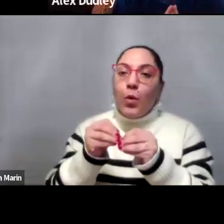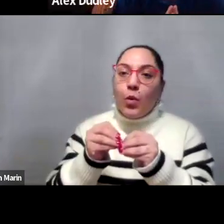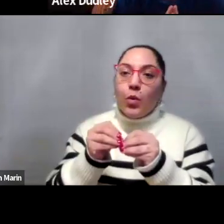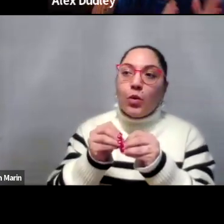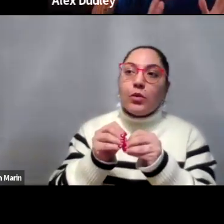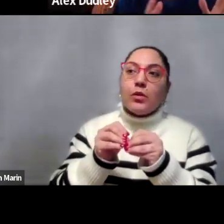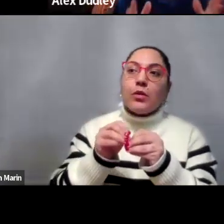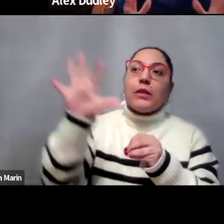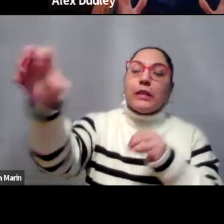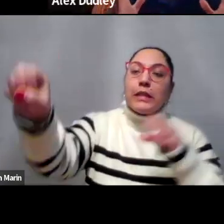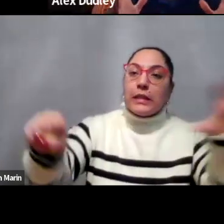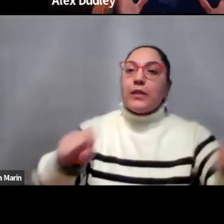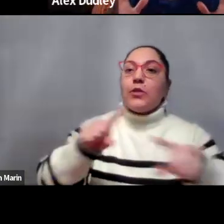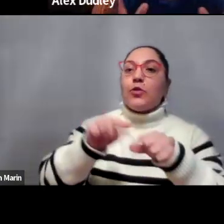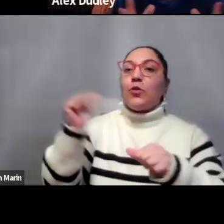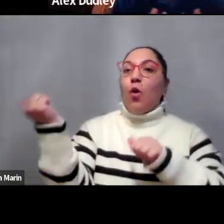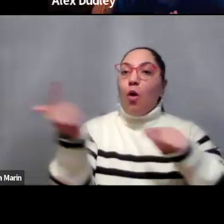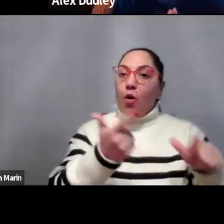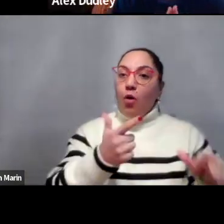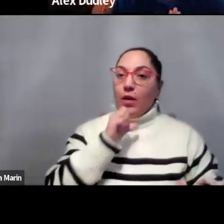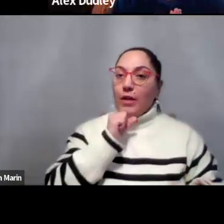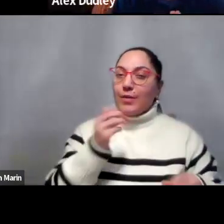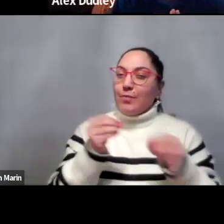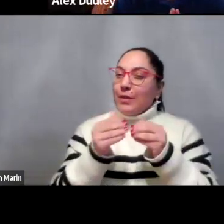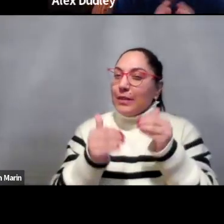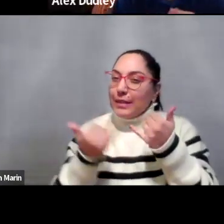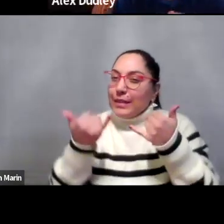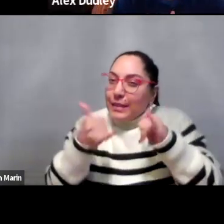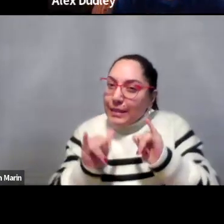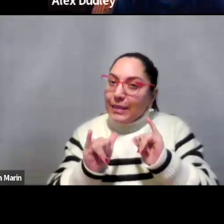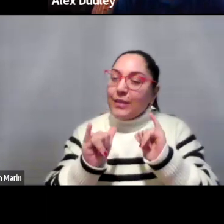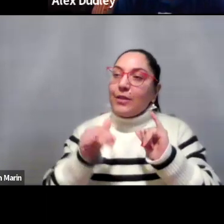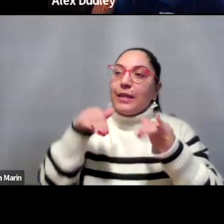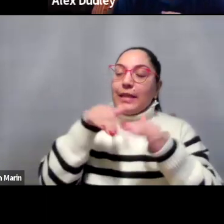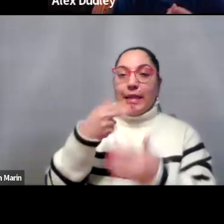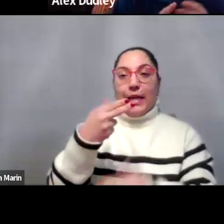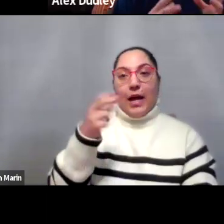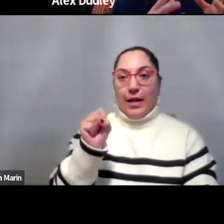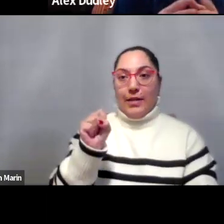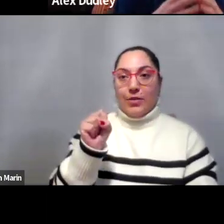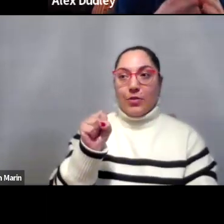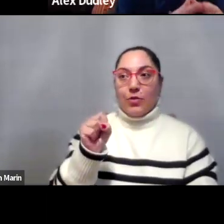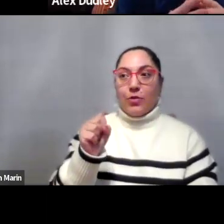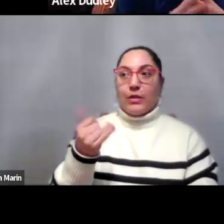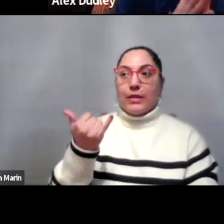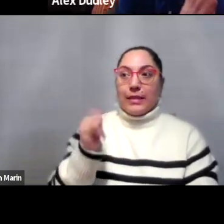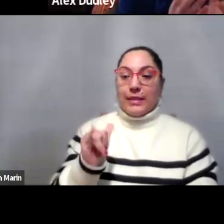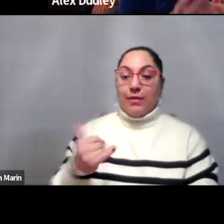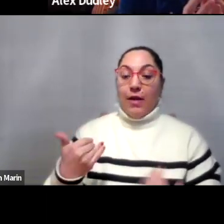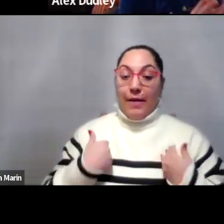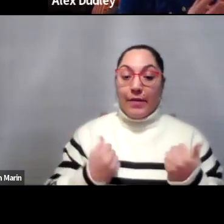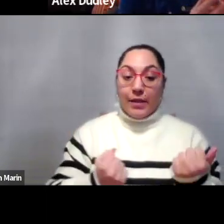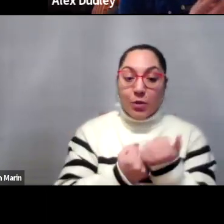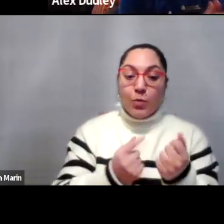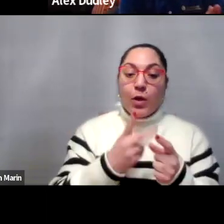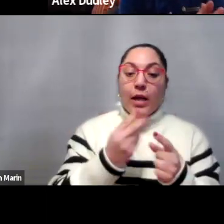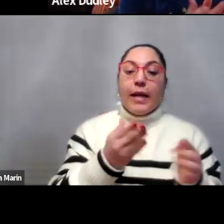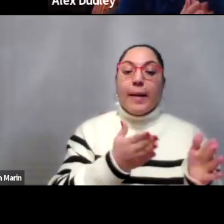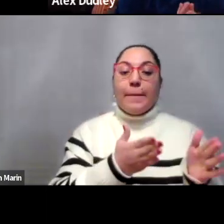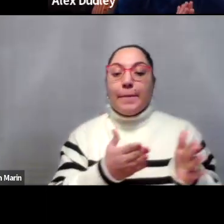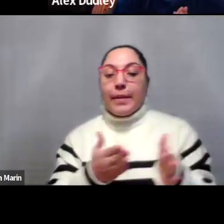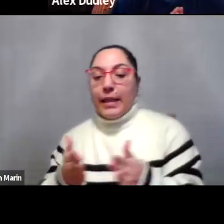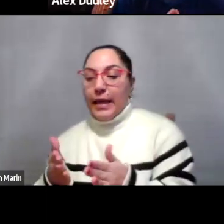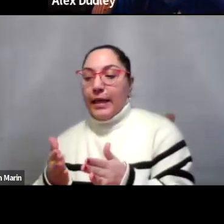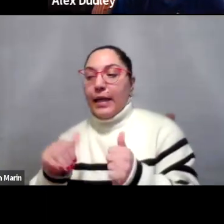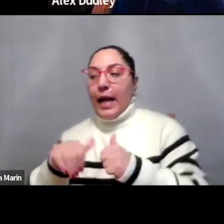and establishing a connection with people while they were still really being supported by their educational